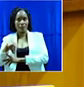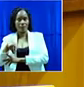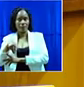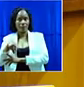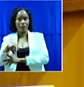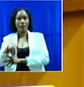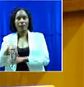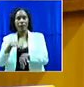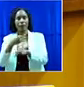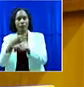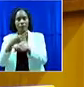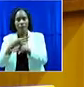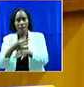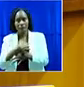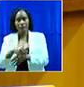Mr. Amos Masondo,